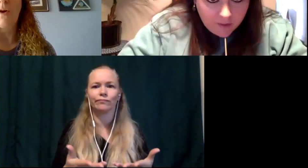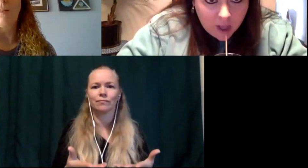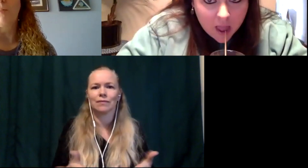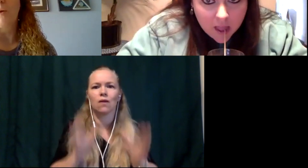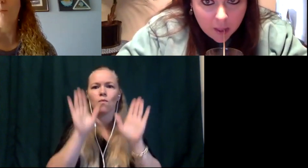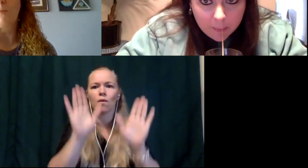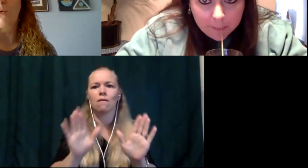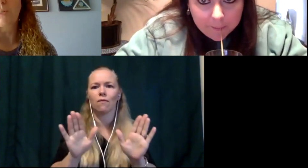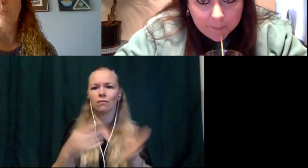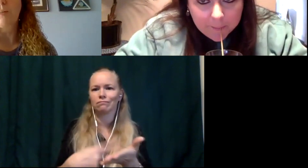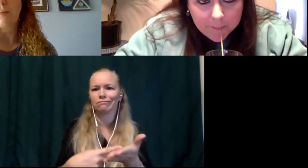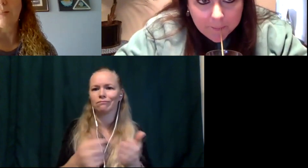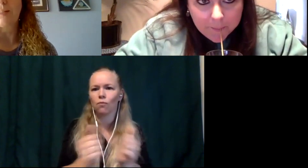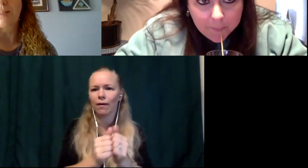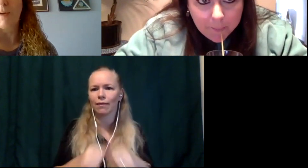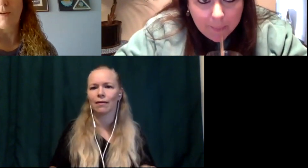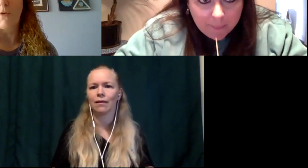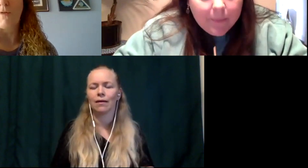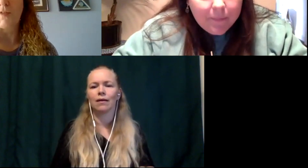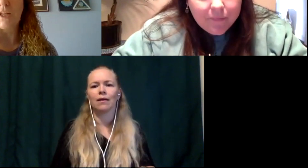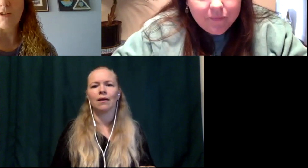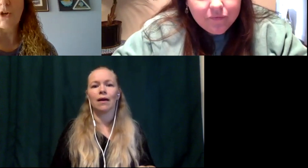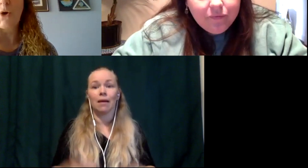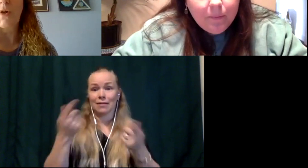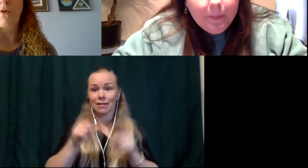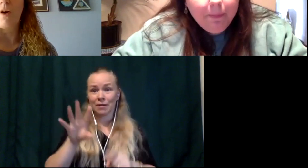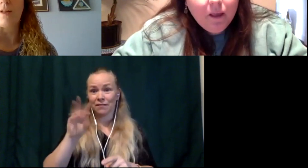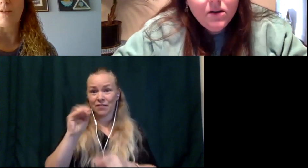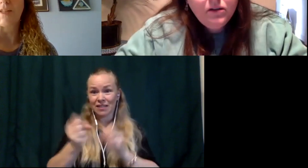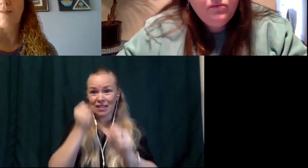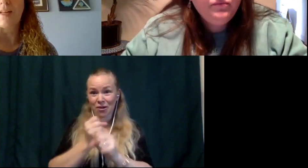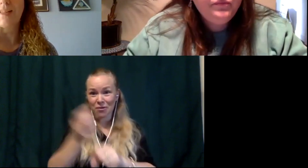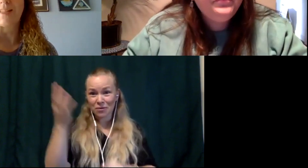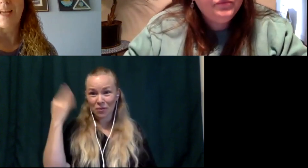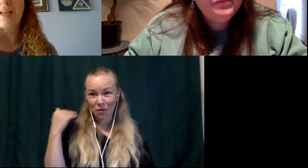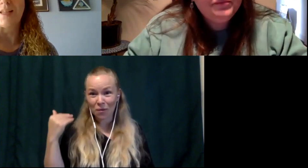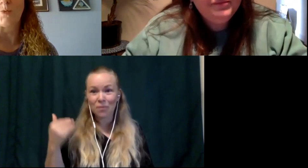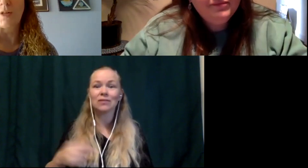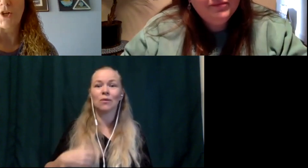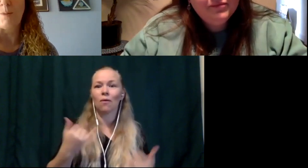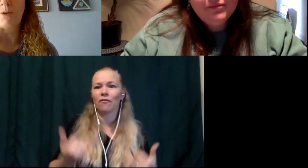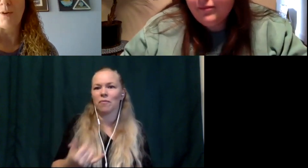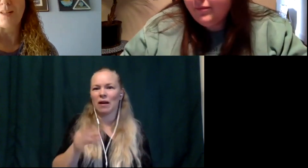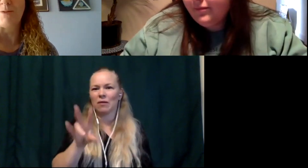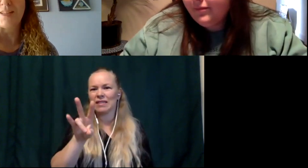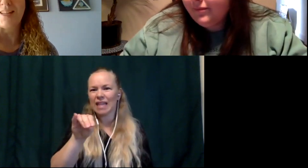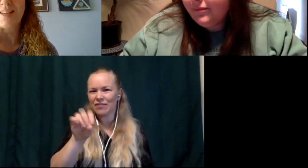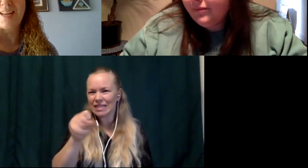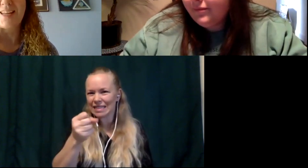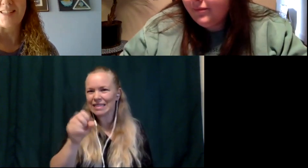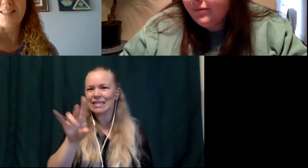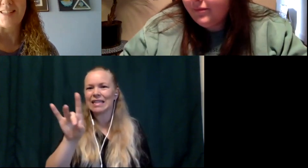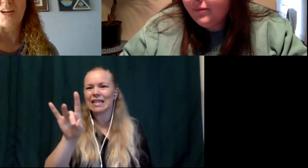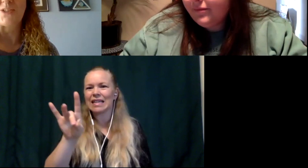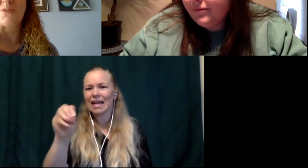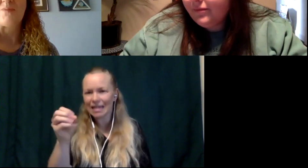to. All of them, of course, since this happened over 50 years ago, they were all in their 70s, 80s. One gentleman when it was in his